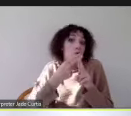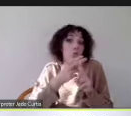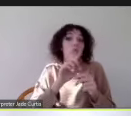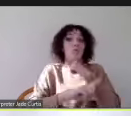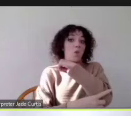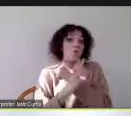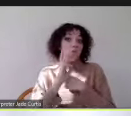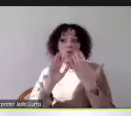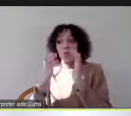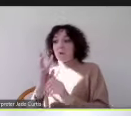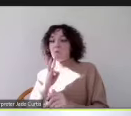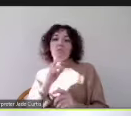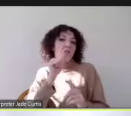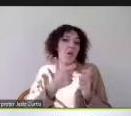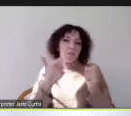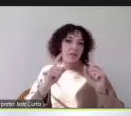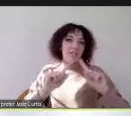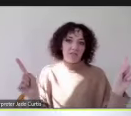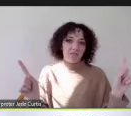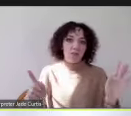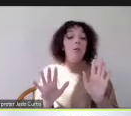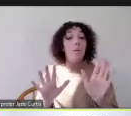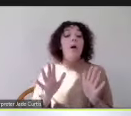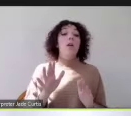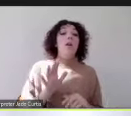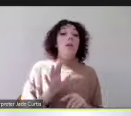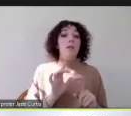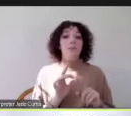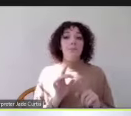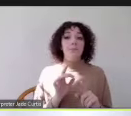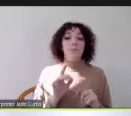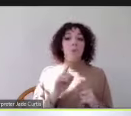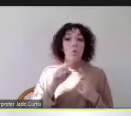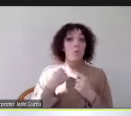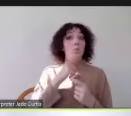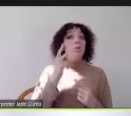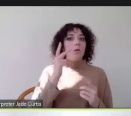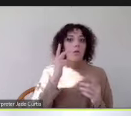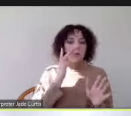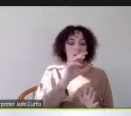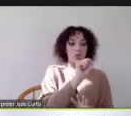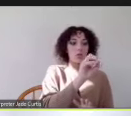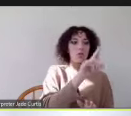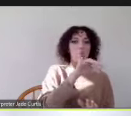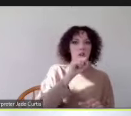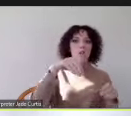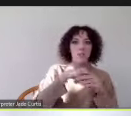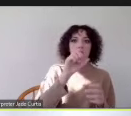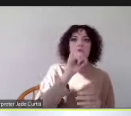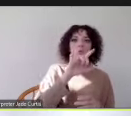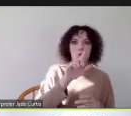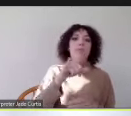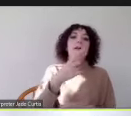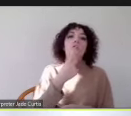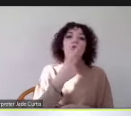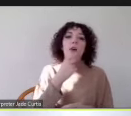water. However, when we applied biosolids to soil, those are the red lines